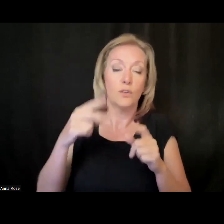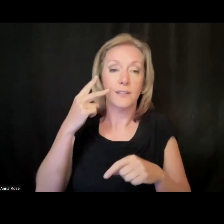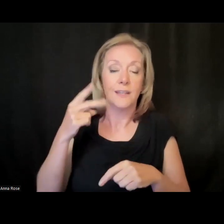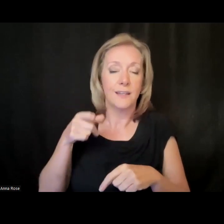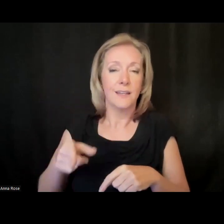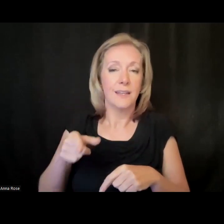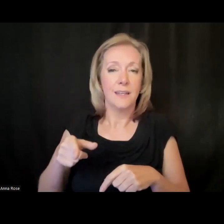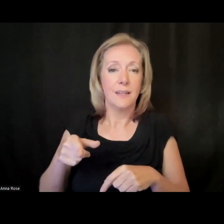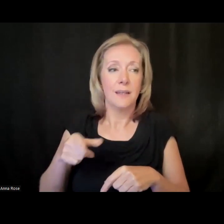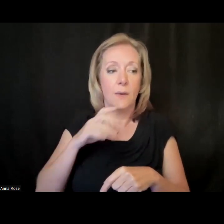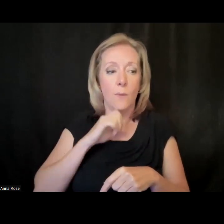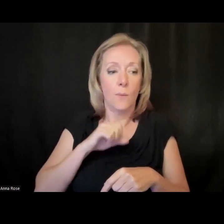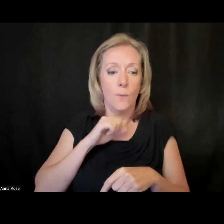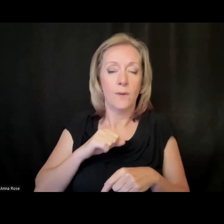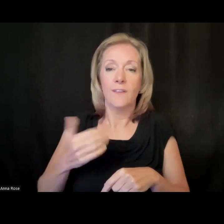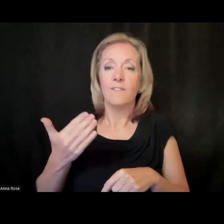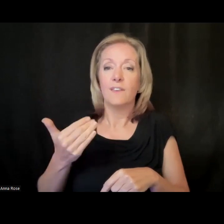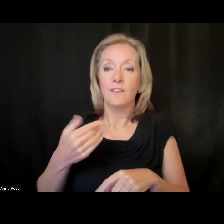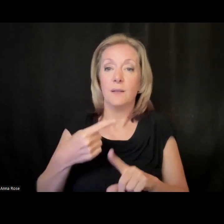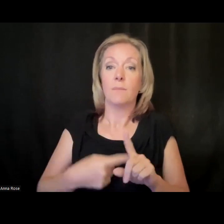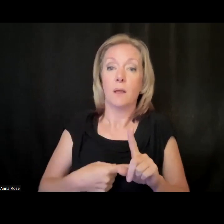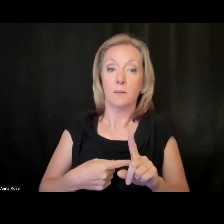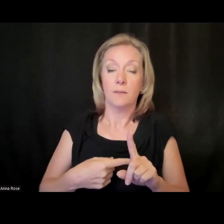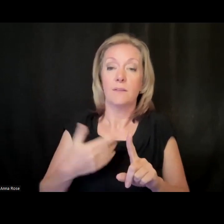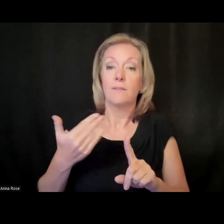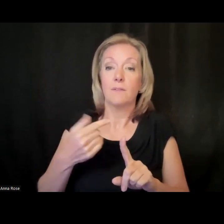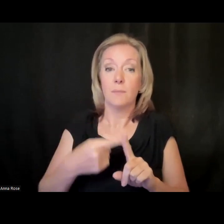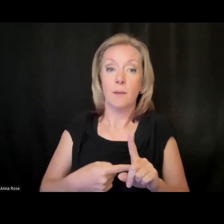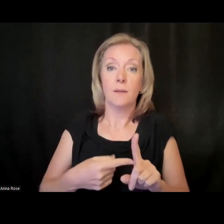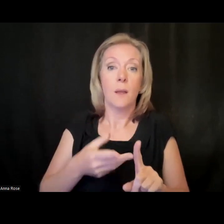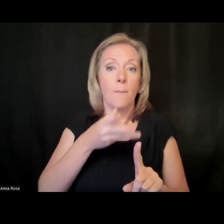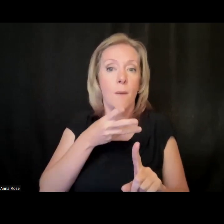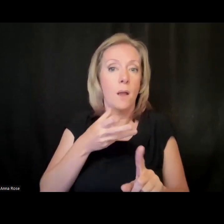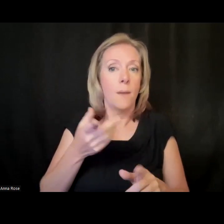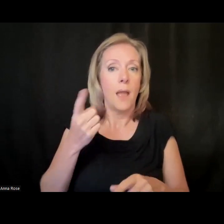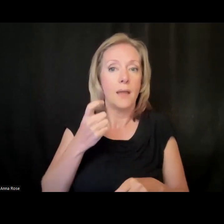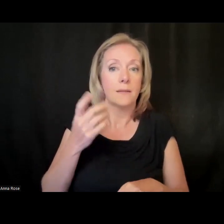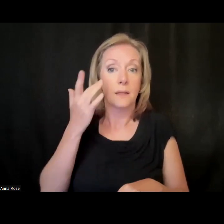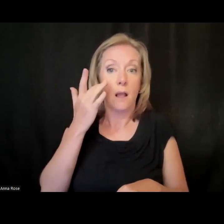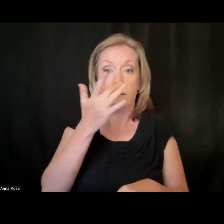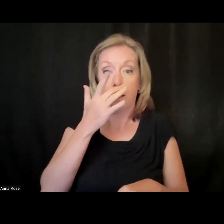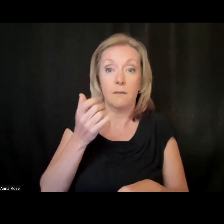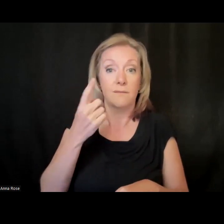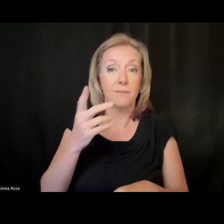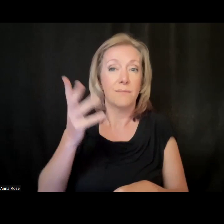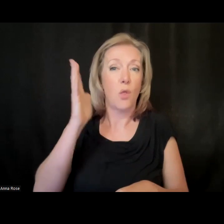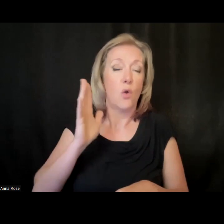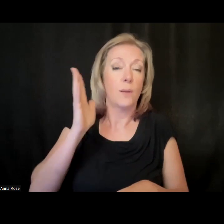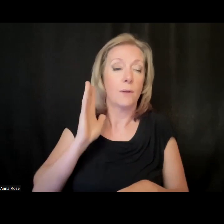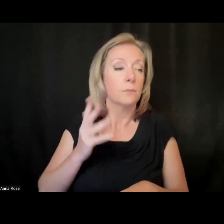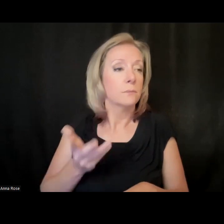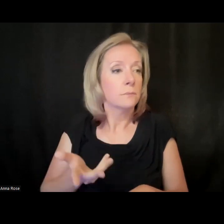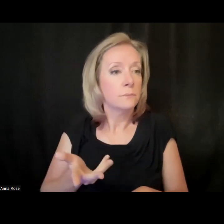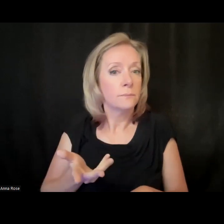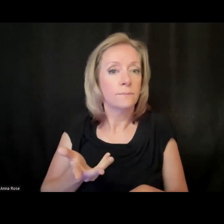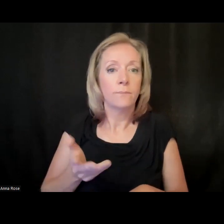about, I think he was about 15 months at that time. She said, what about contact lenses? And this was decades ago, a while ago. And